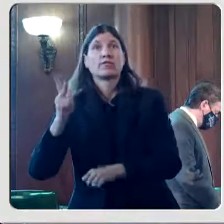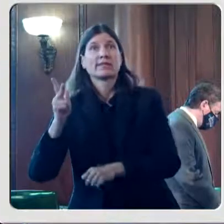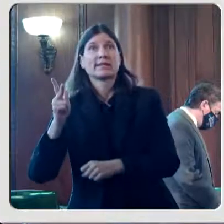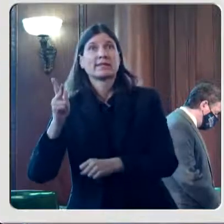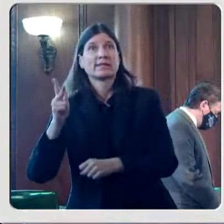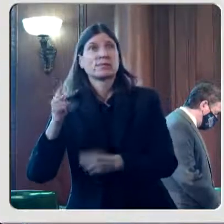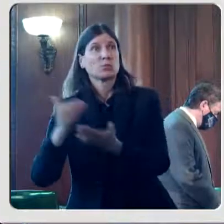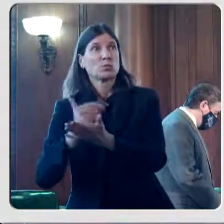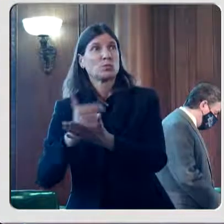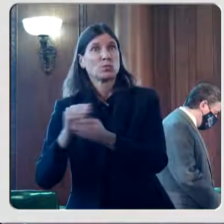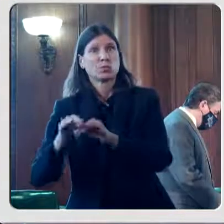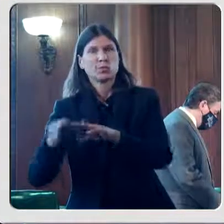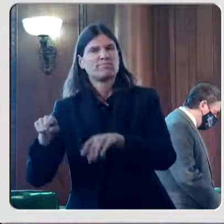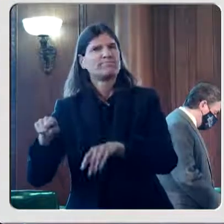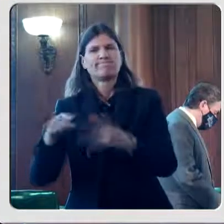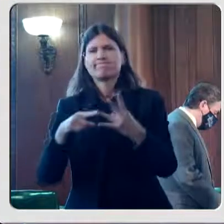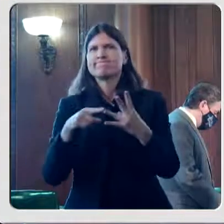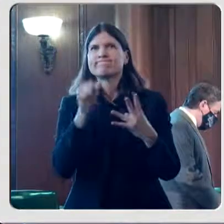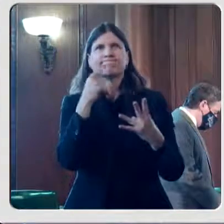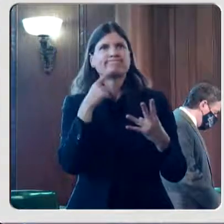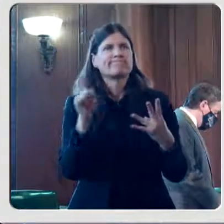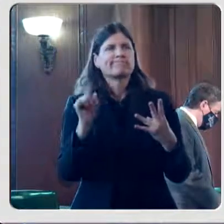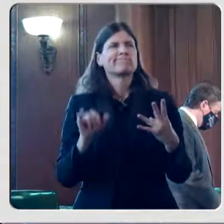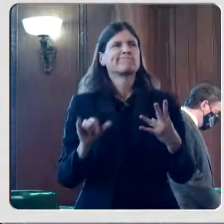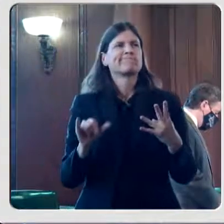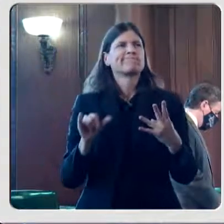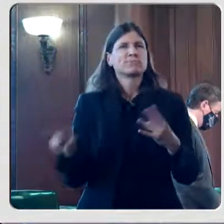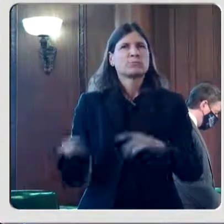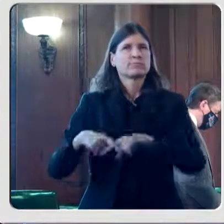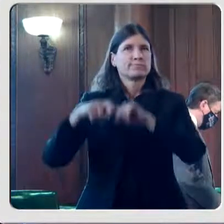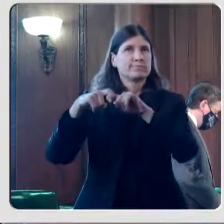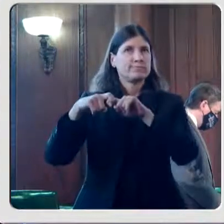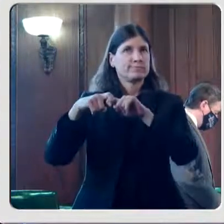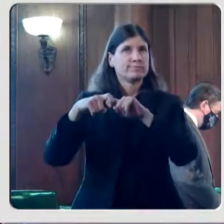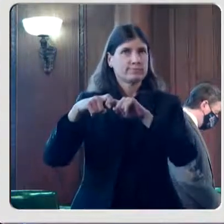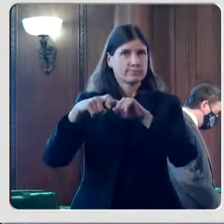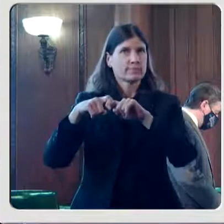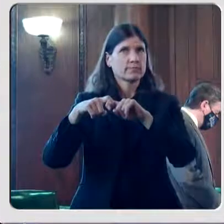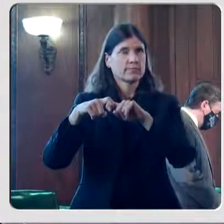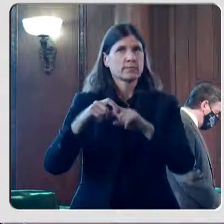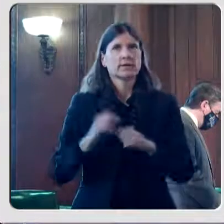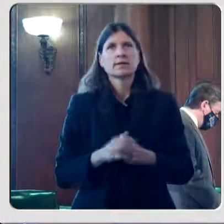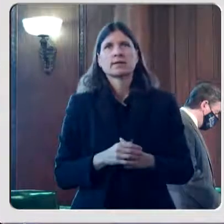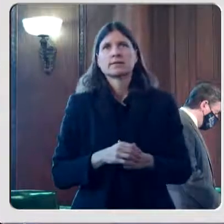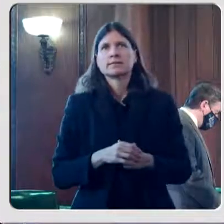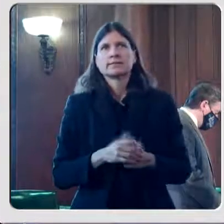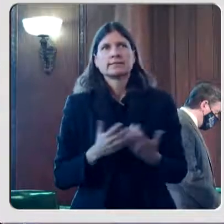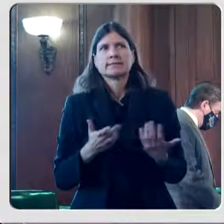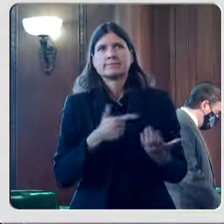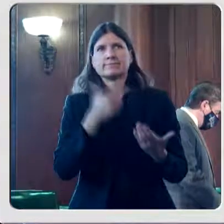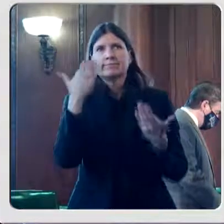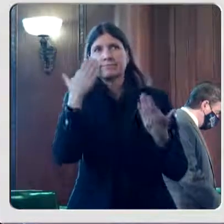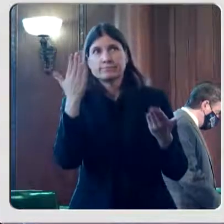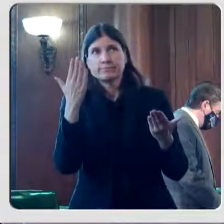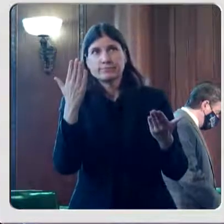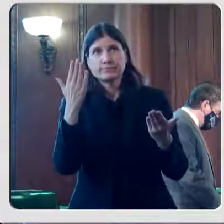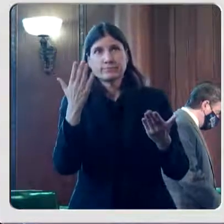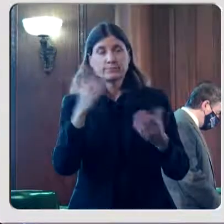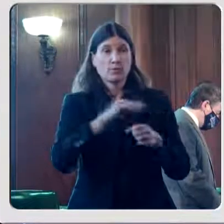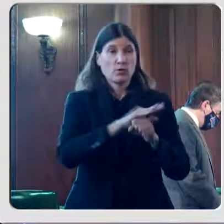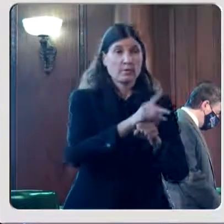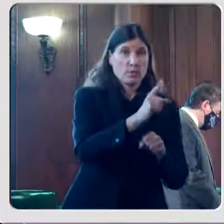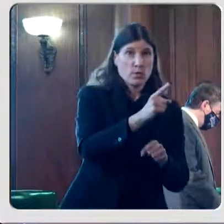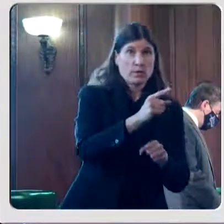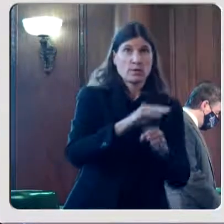B.1.357. And so all in all, there is still a lot that we don't know about the variants. There's a lot that we must continue